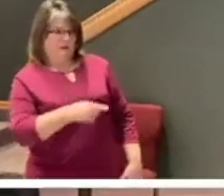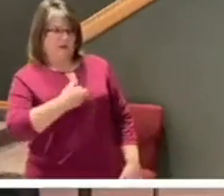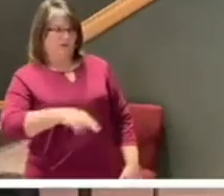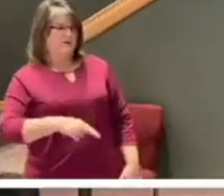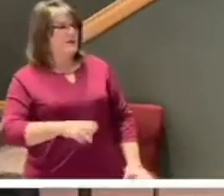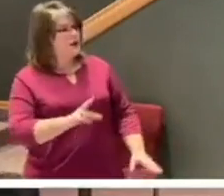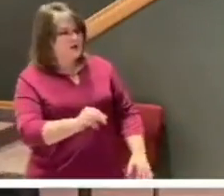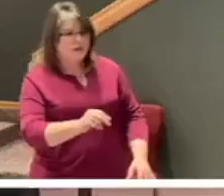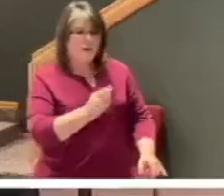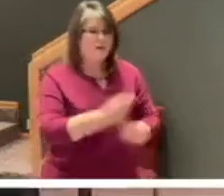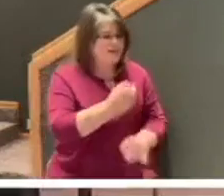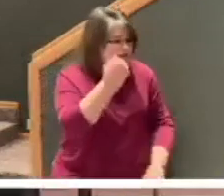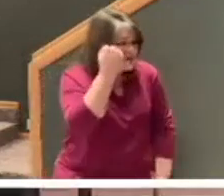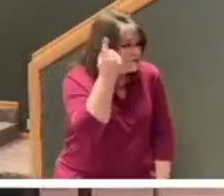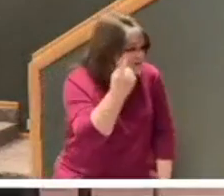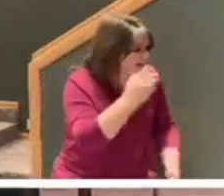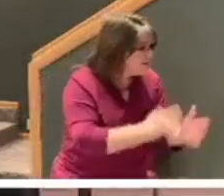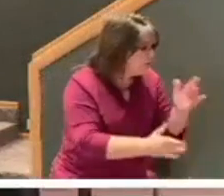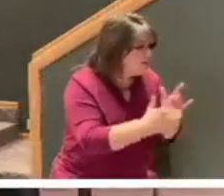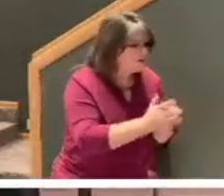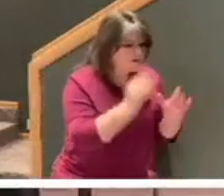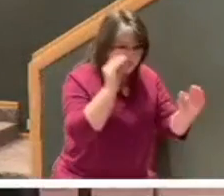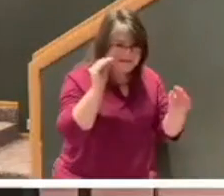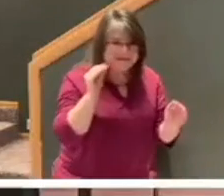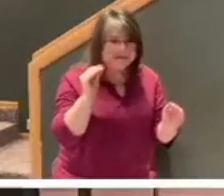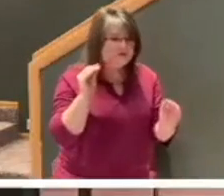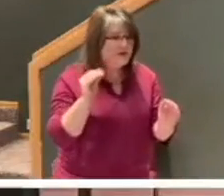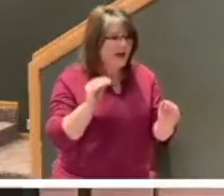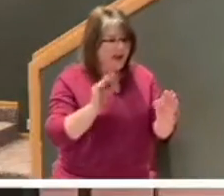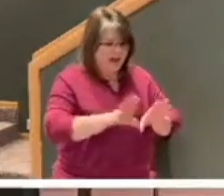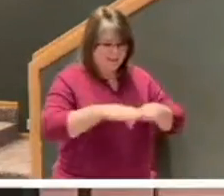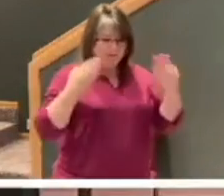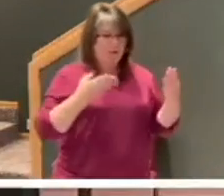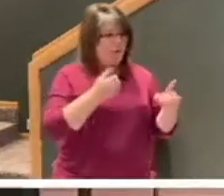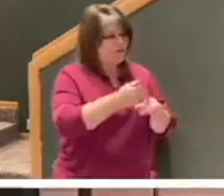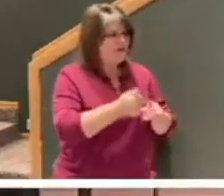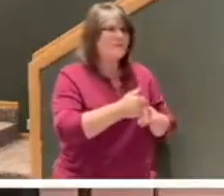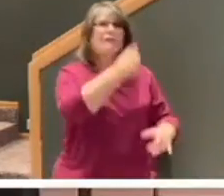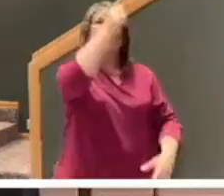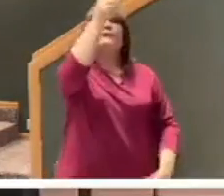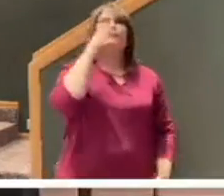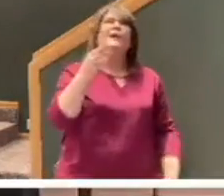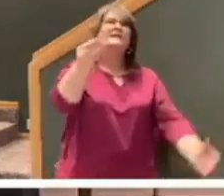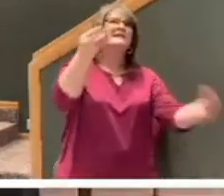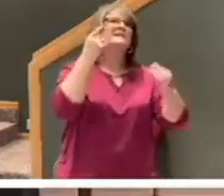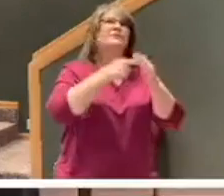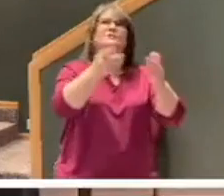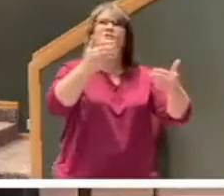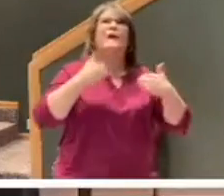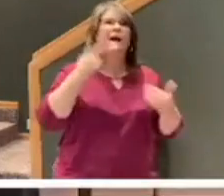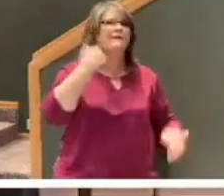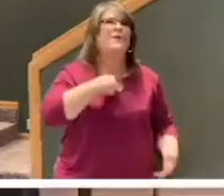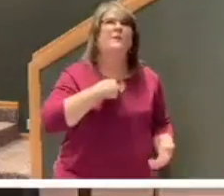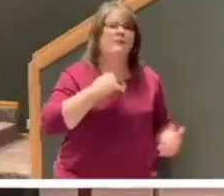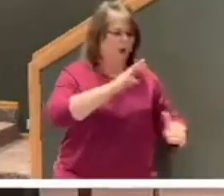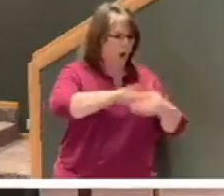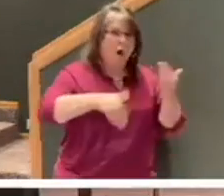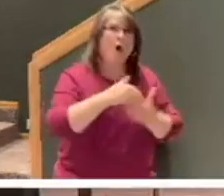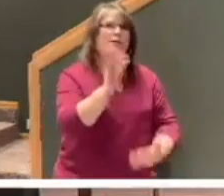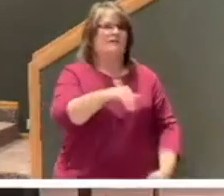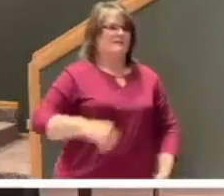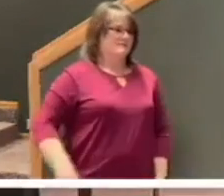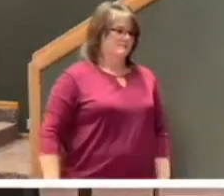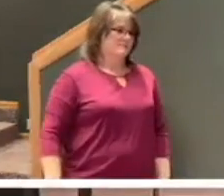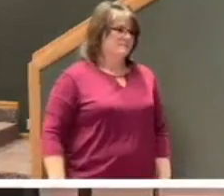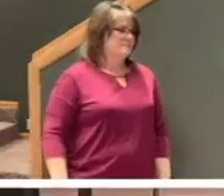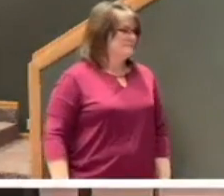No, they just understand what Jesus was teaching and they've opened themselves up, say, God, give me what you have for me, all of it.